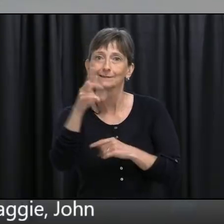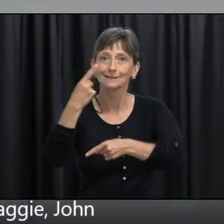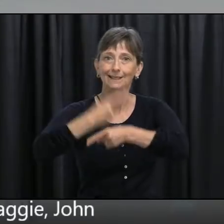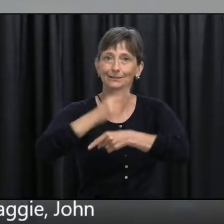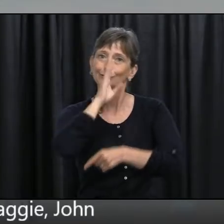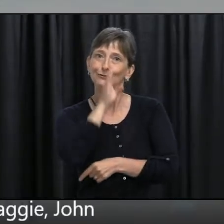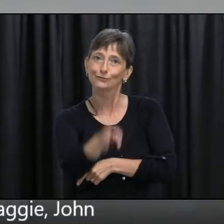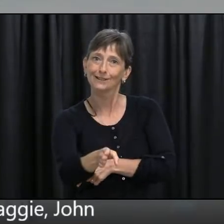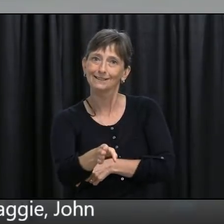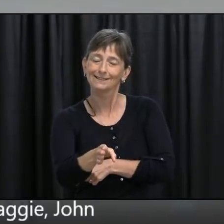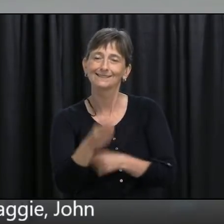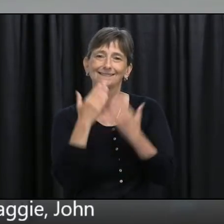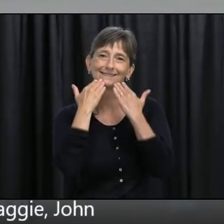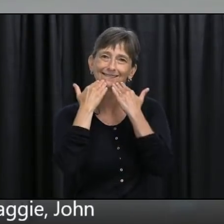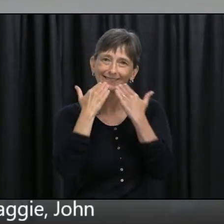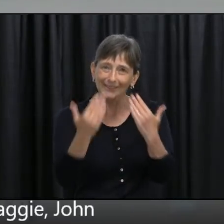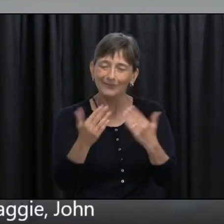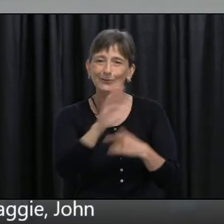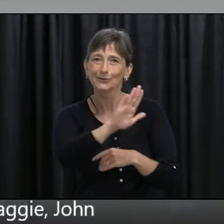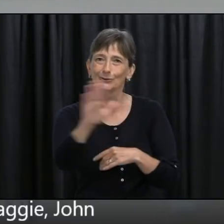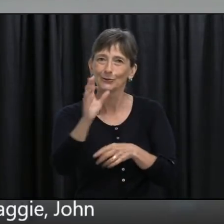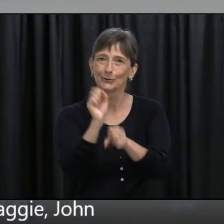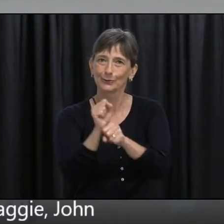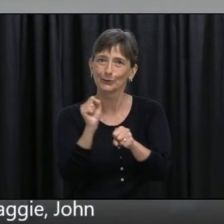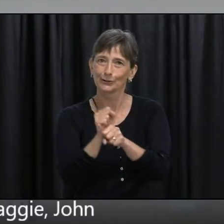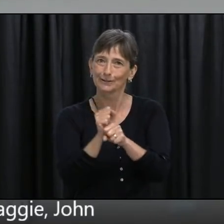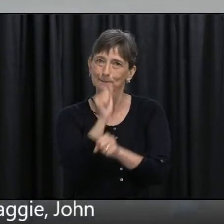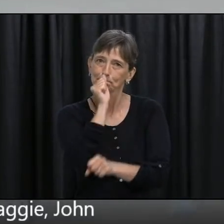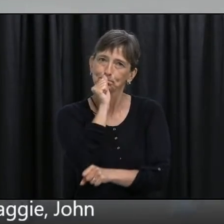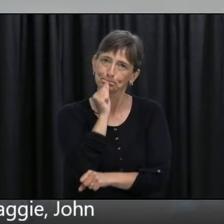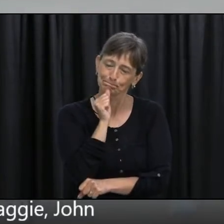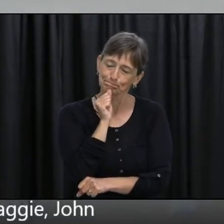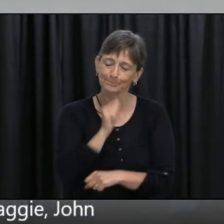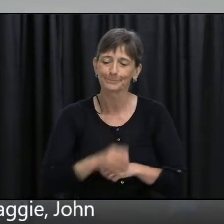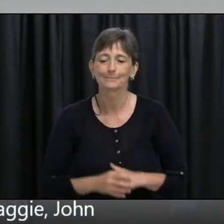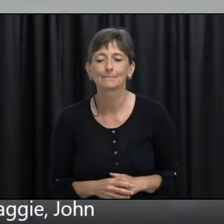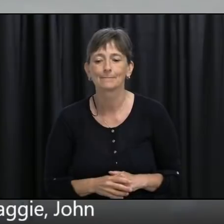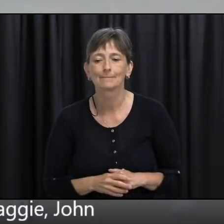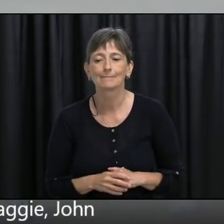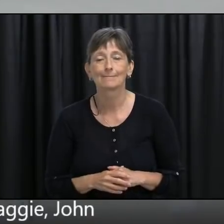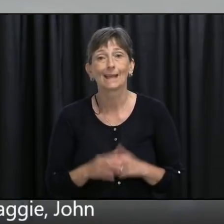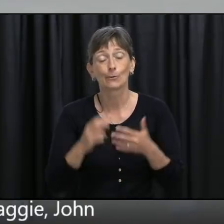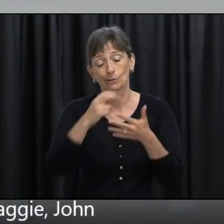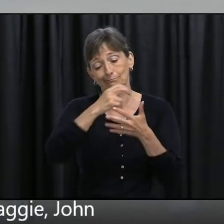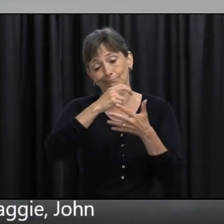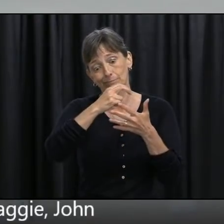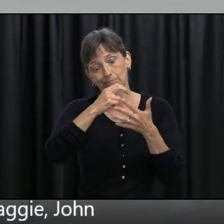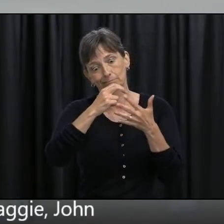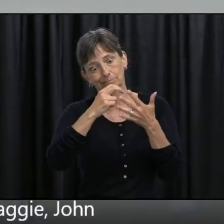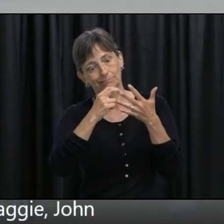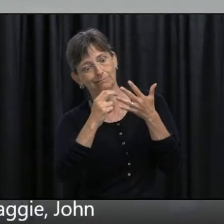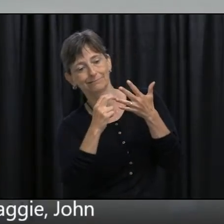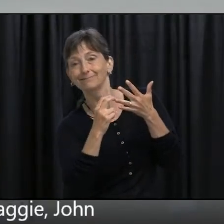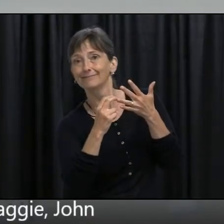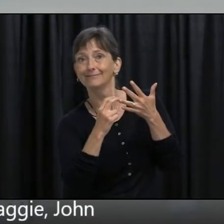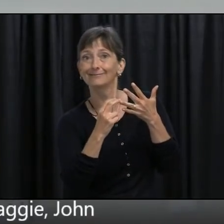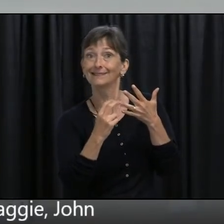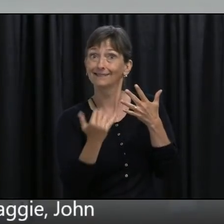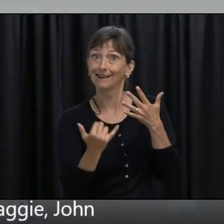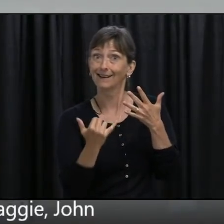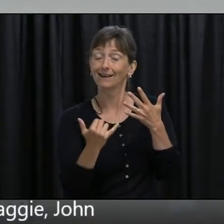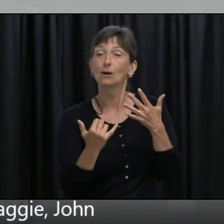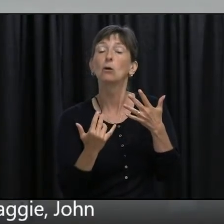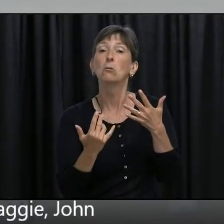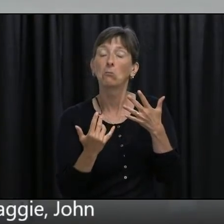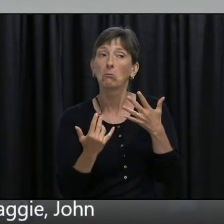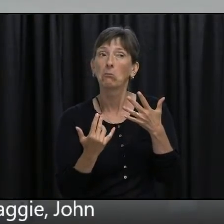day. So thanks to everyone for all their hard work and diligence. And as we move through the alert levels, we can see that